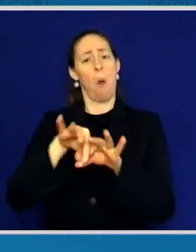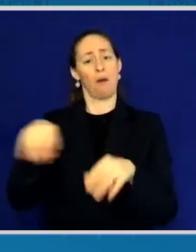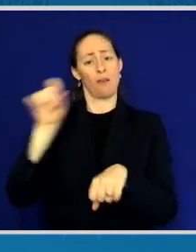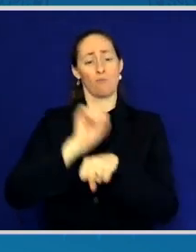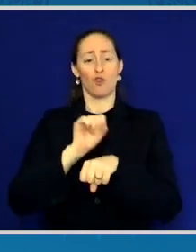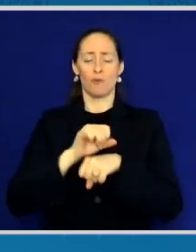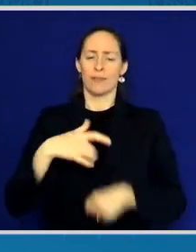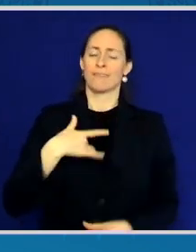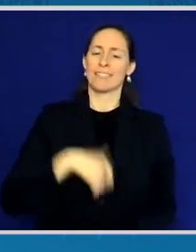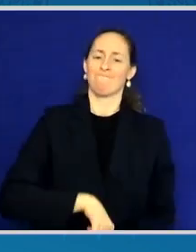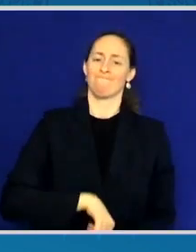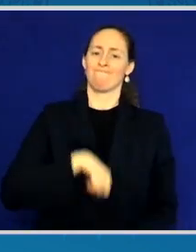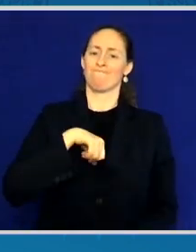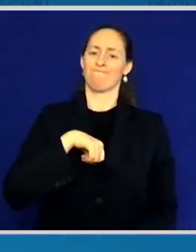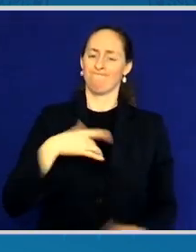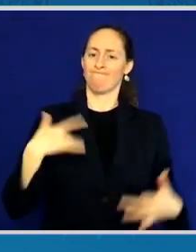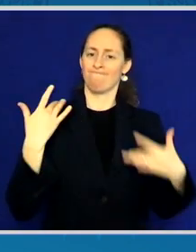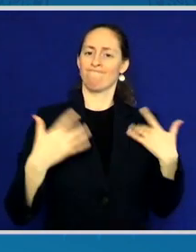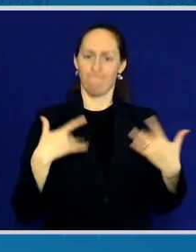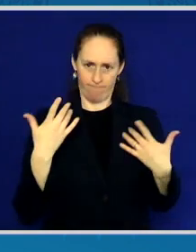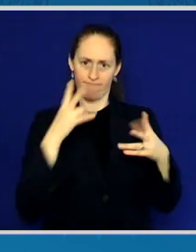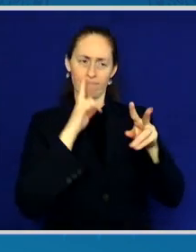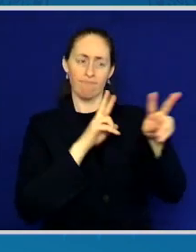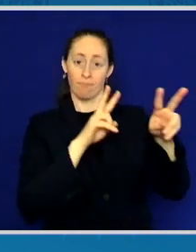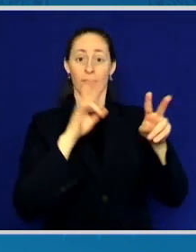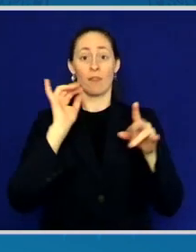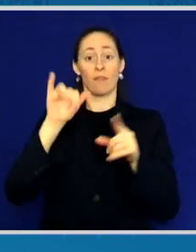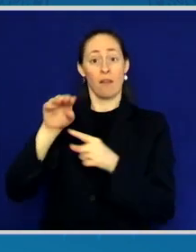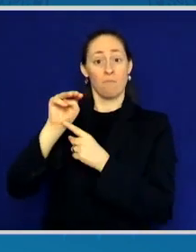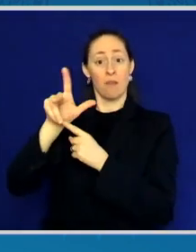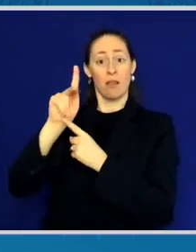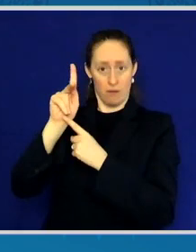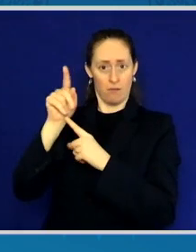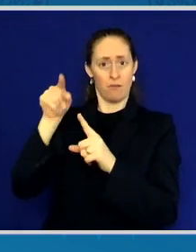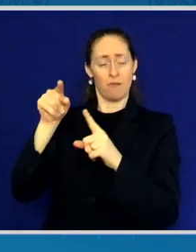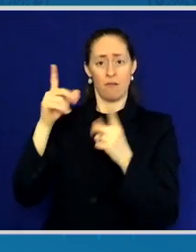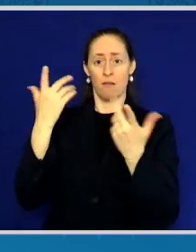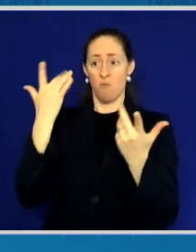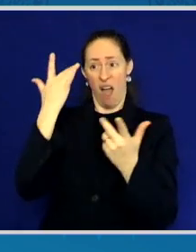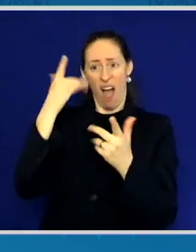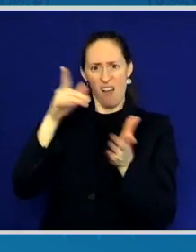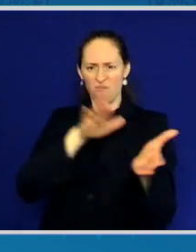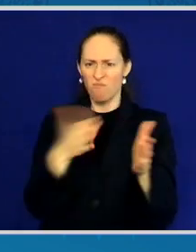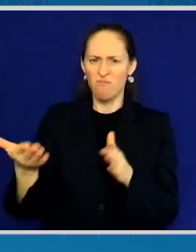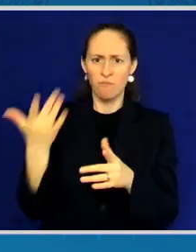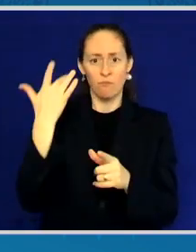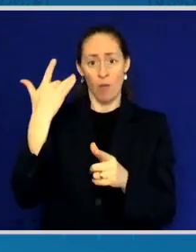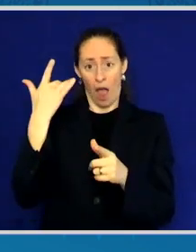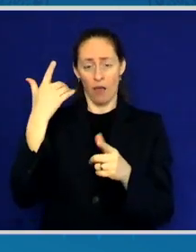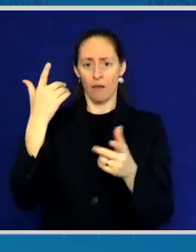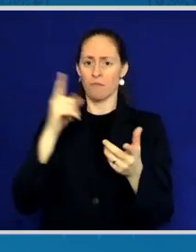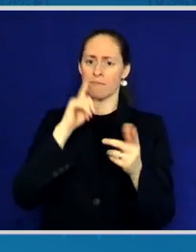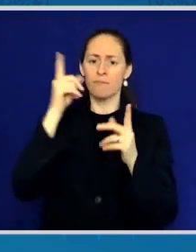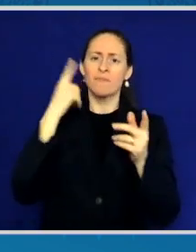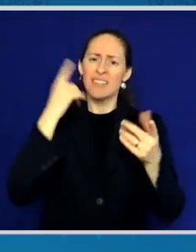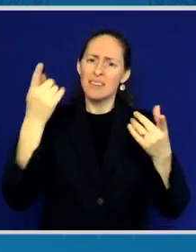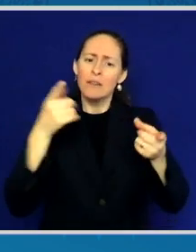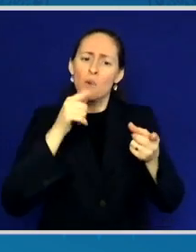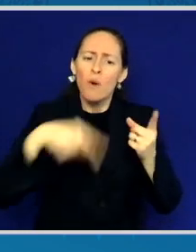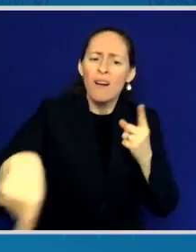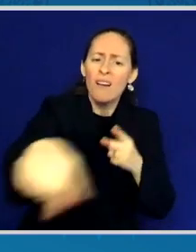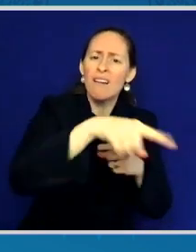Dr. King was killed fighting for workers, some of the most discriminated against workers in the country, sanitation workers in